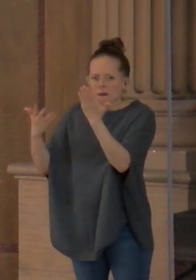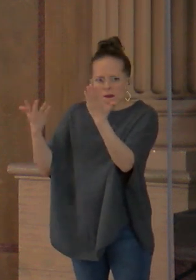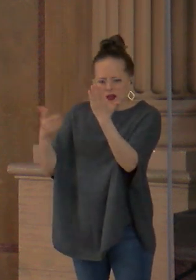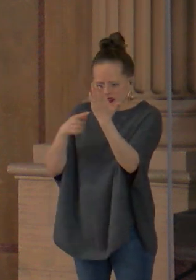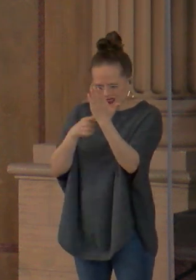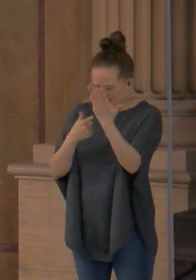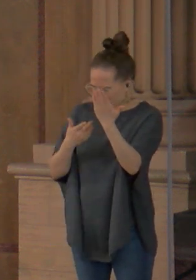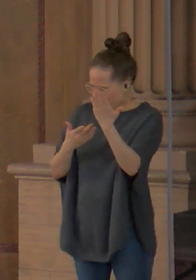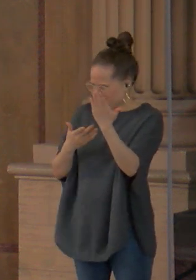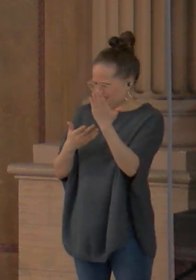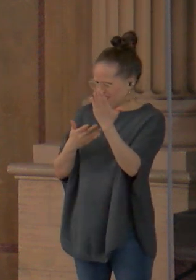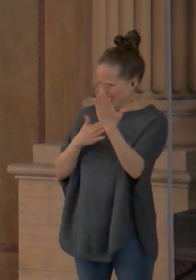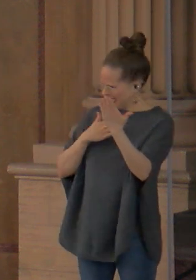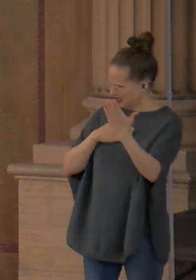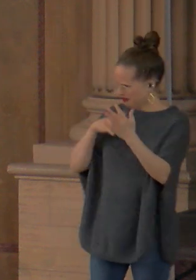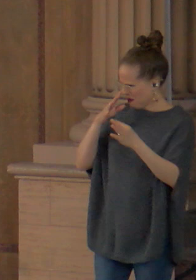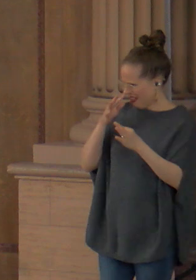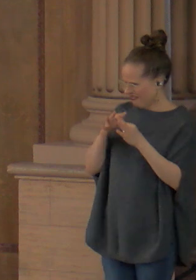wondering, well, is my faith real?